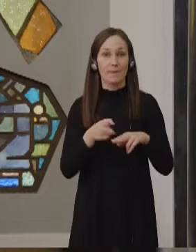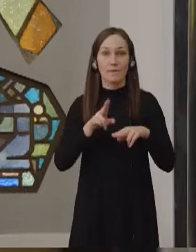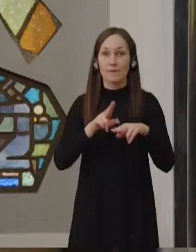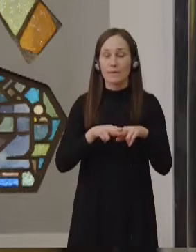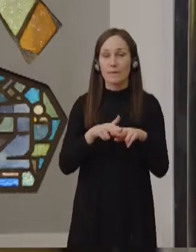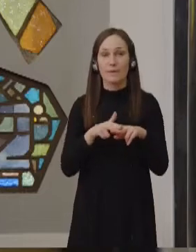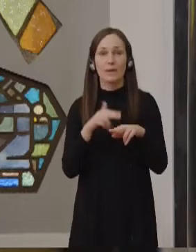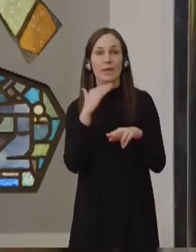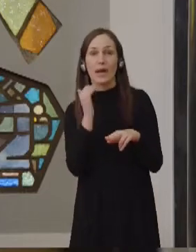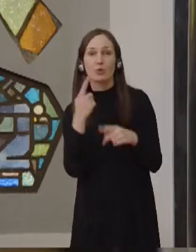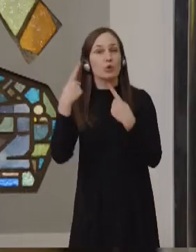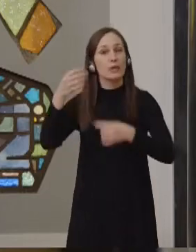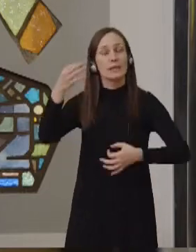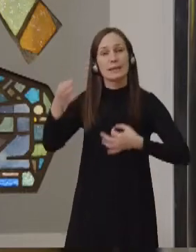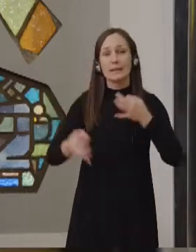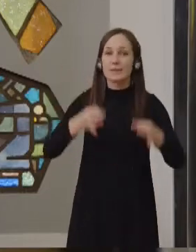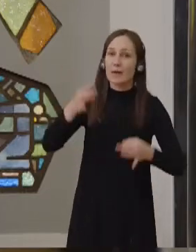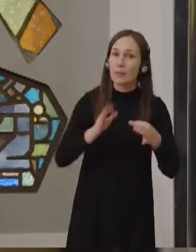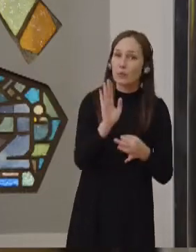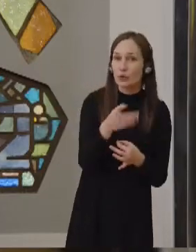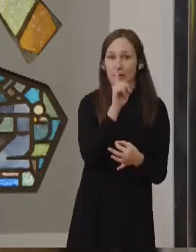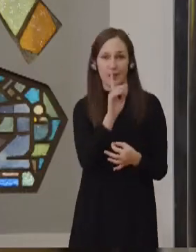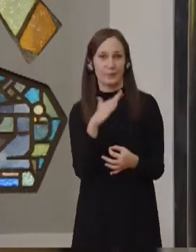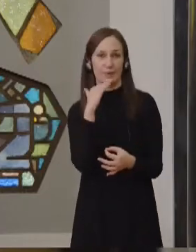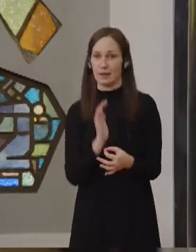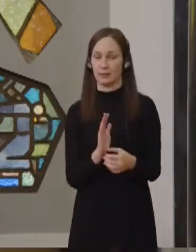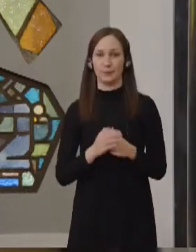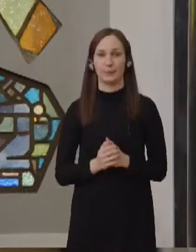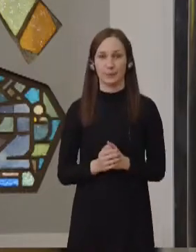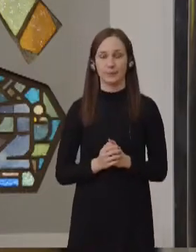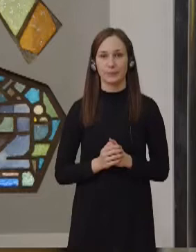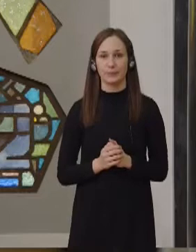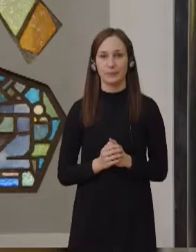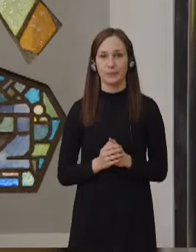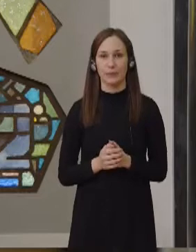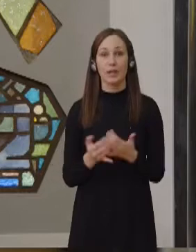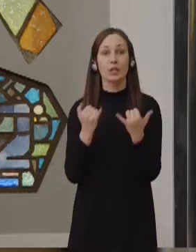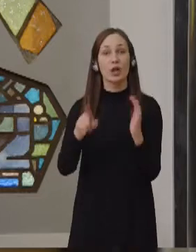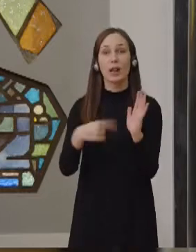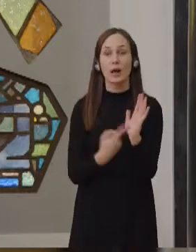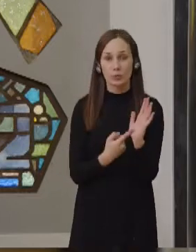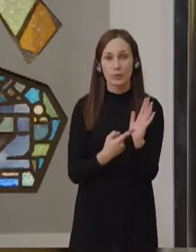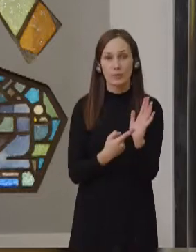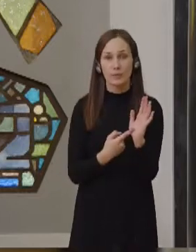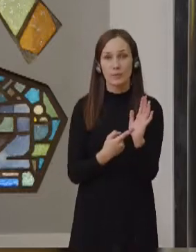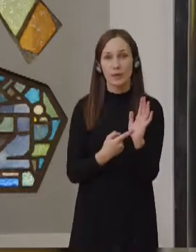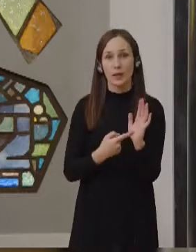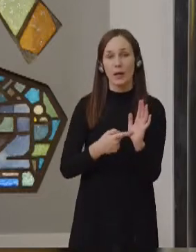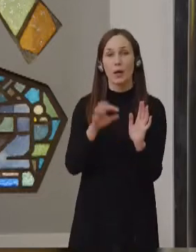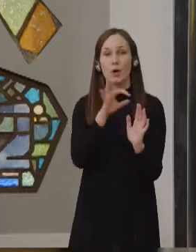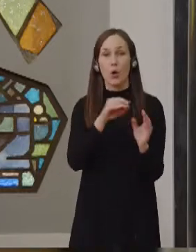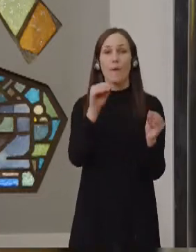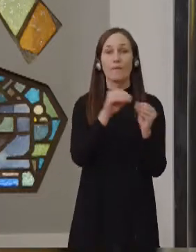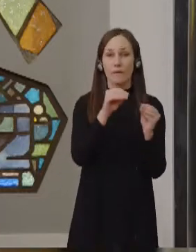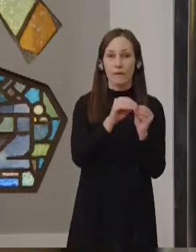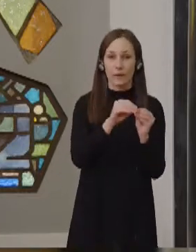aišku, kada tas kitas svarstymas and ir it's not clear apskritai bus. whether the next Šiandieną consideration mes will klausime, be ar at all. rasime sprendimą So tos today we pačios